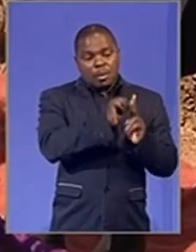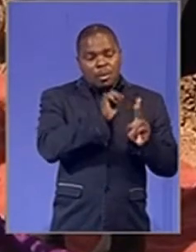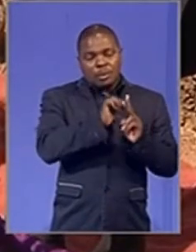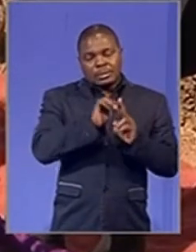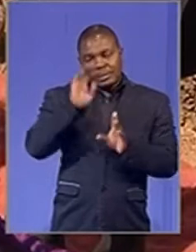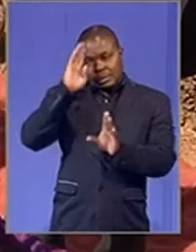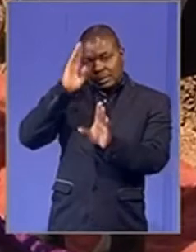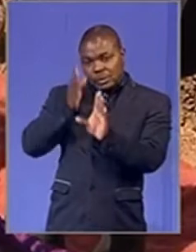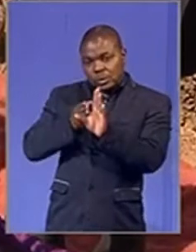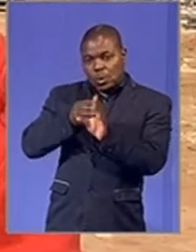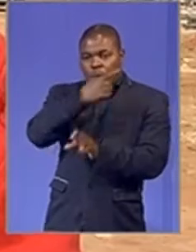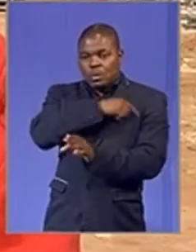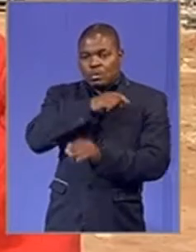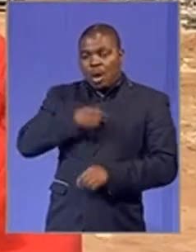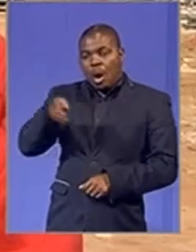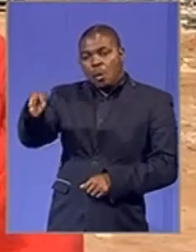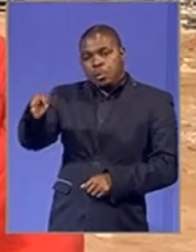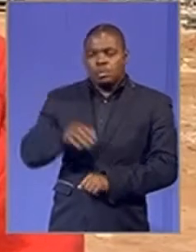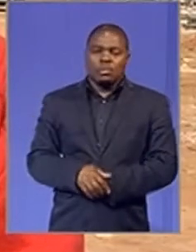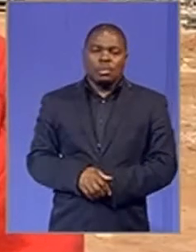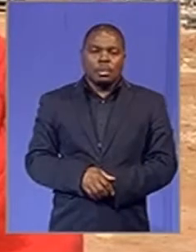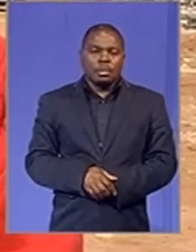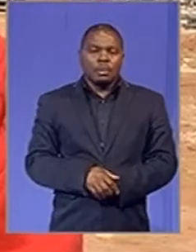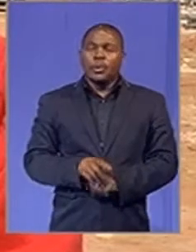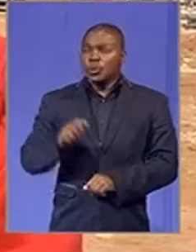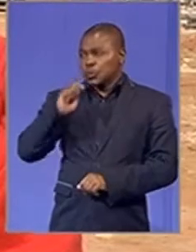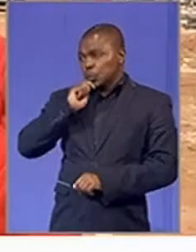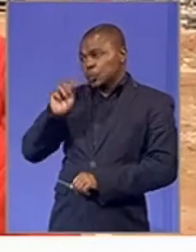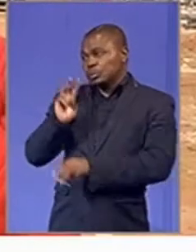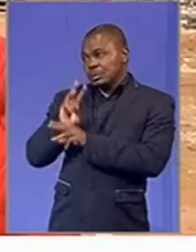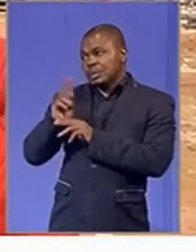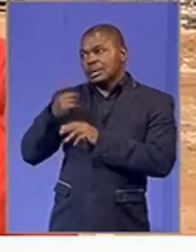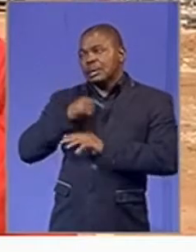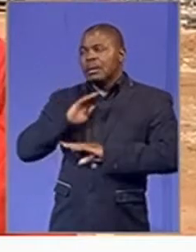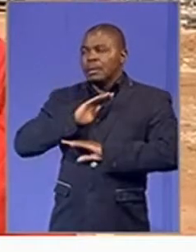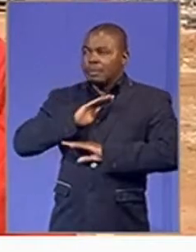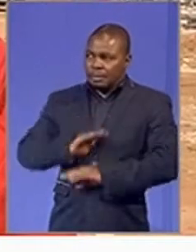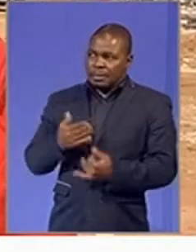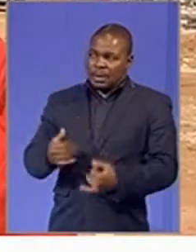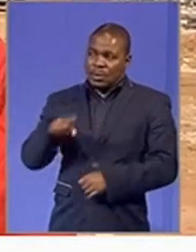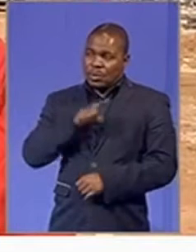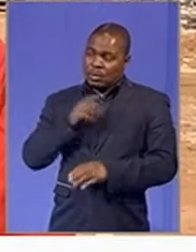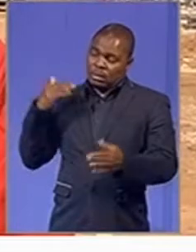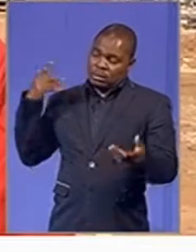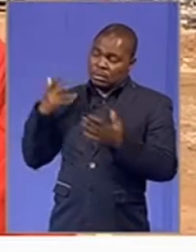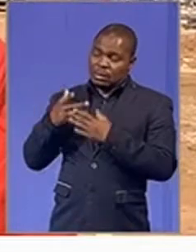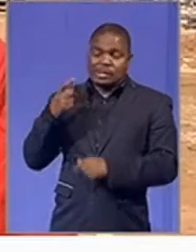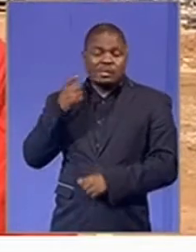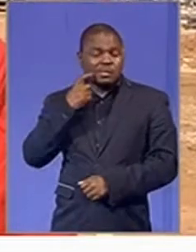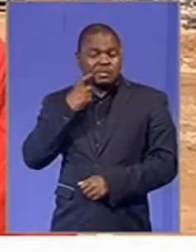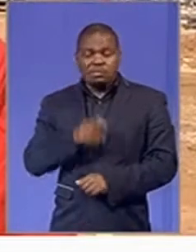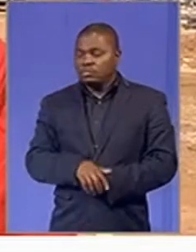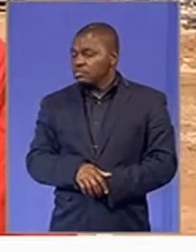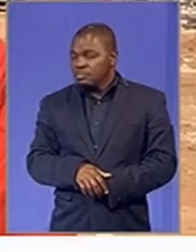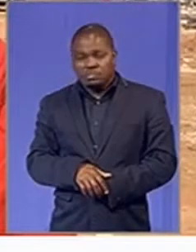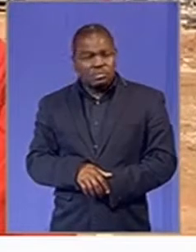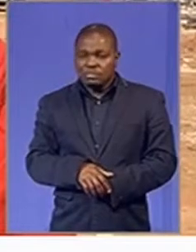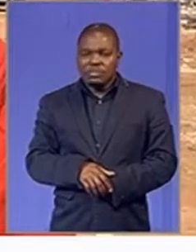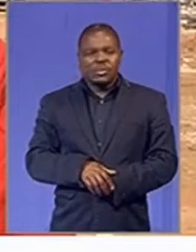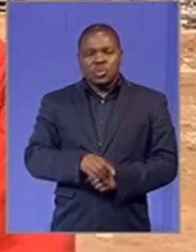malwetse a tlhaloganyo. Re mologile thata mama because go no go se easy and re